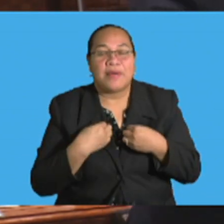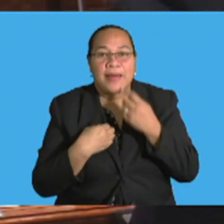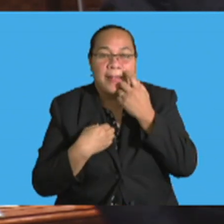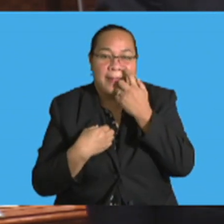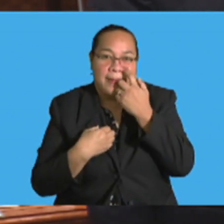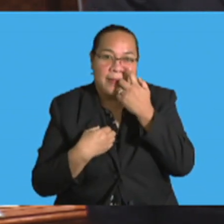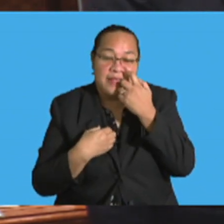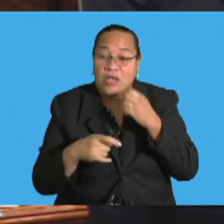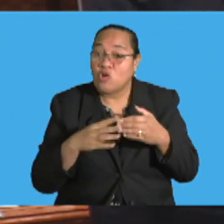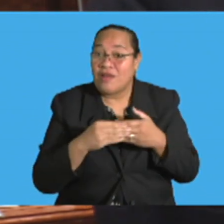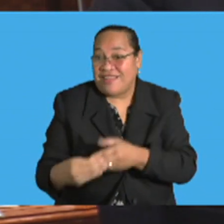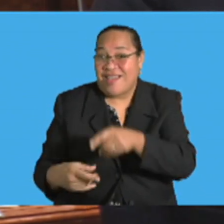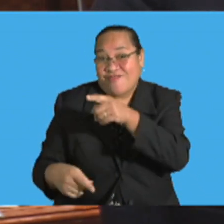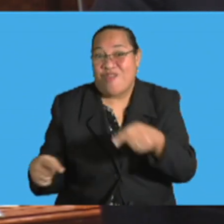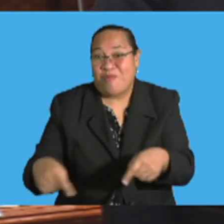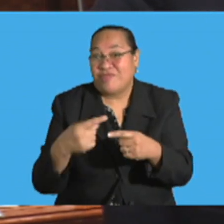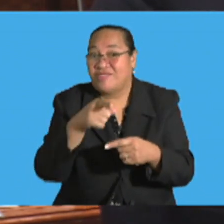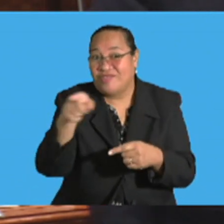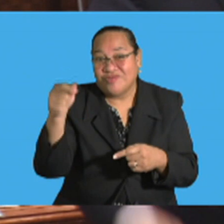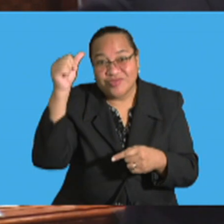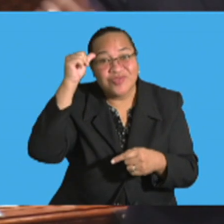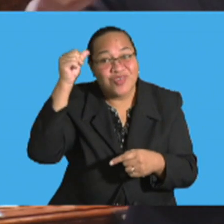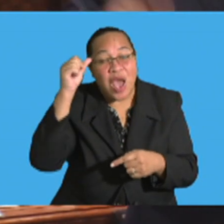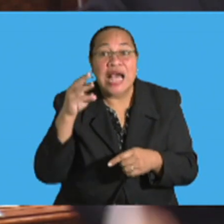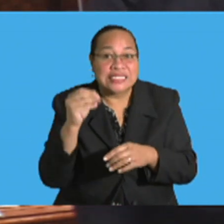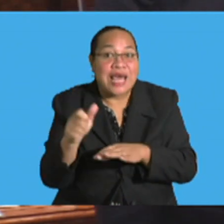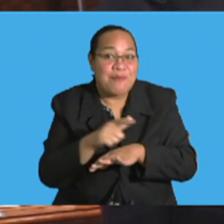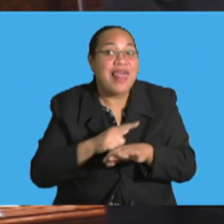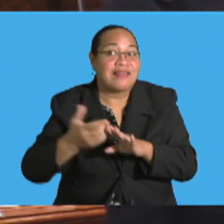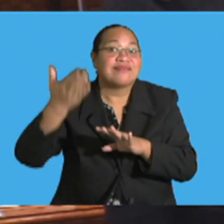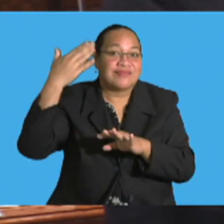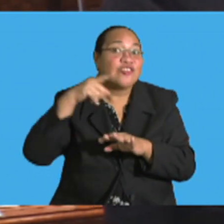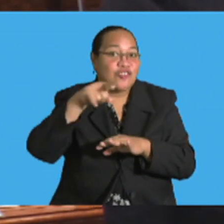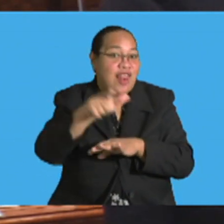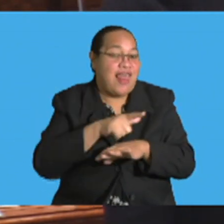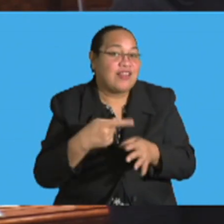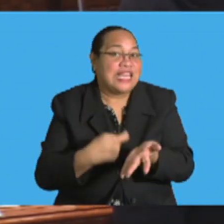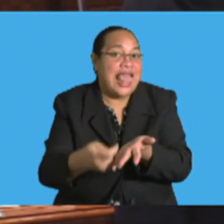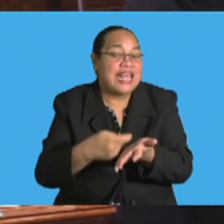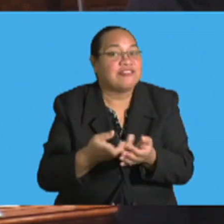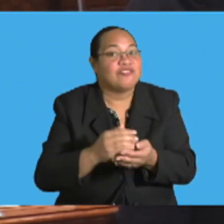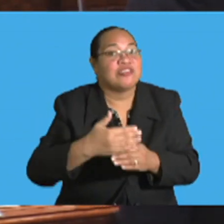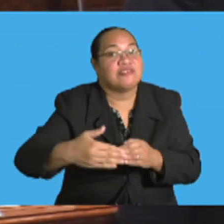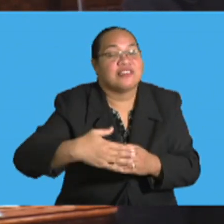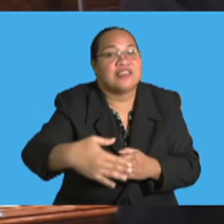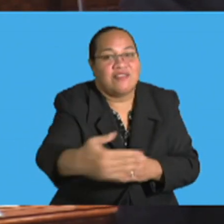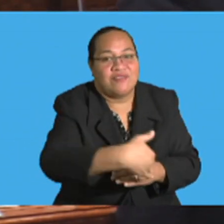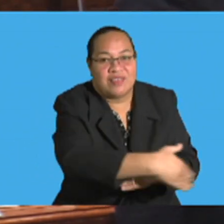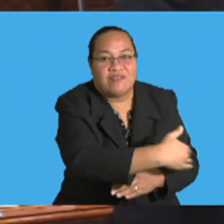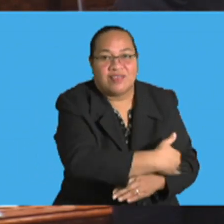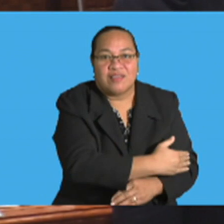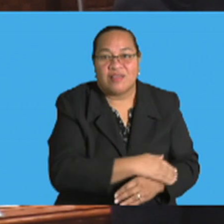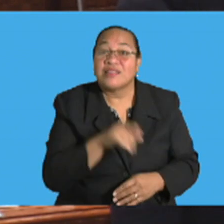Honorable Leader of Opposition may know, some of those land was actually given away leases in that time. That's what you that's what you talk